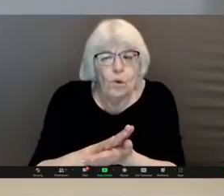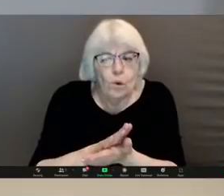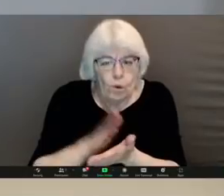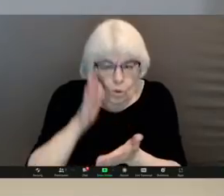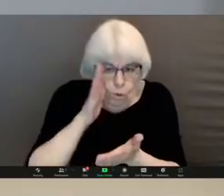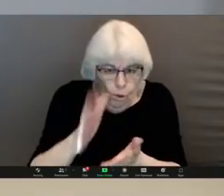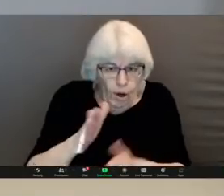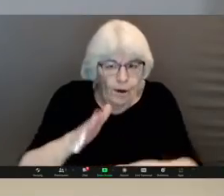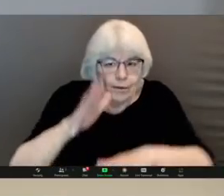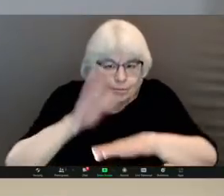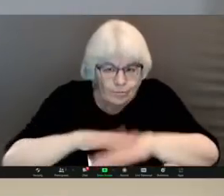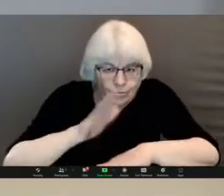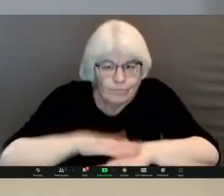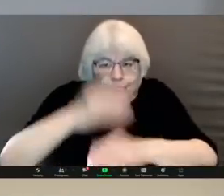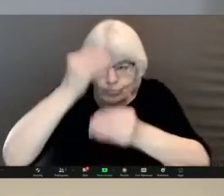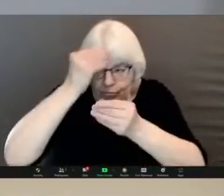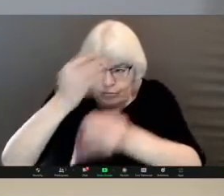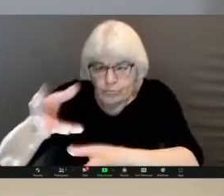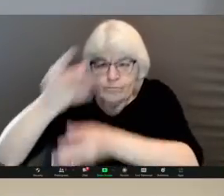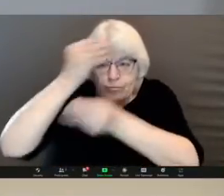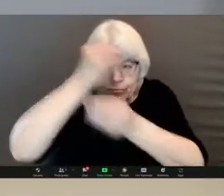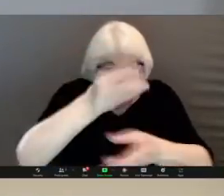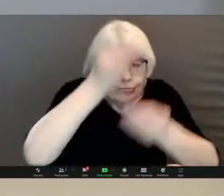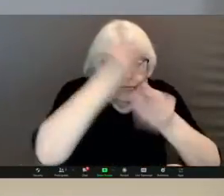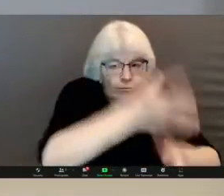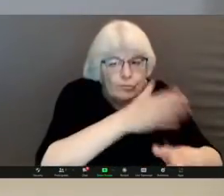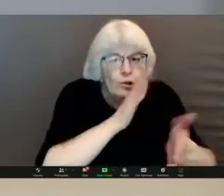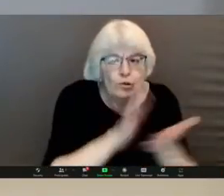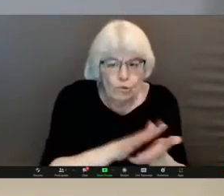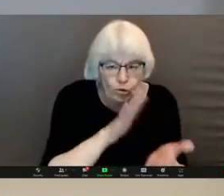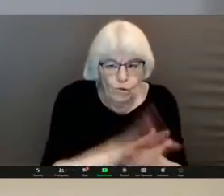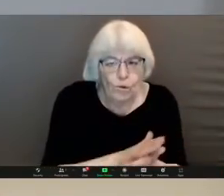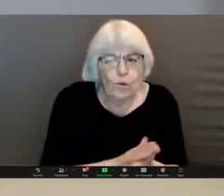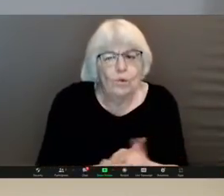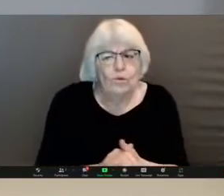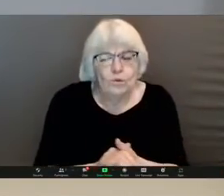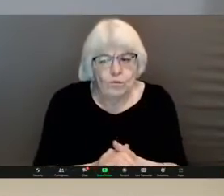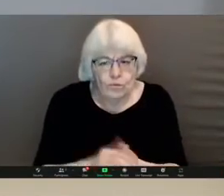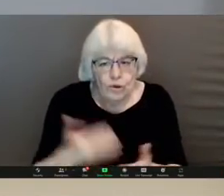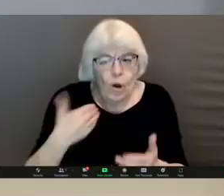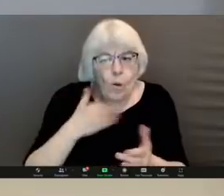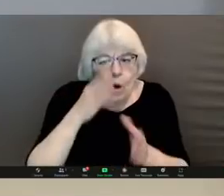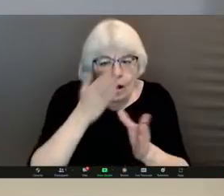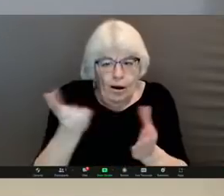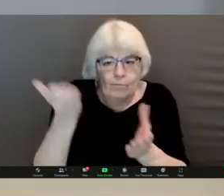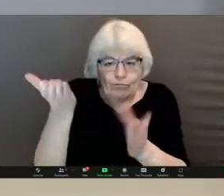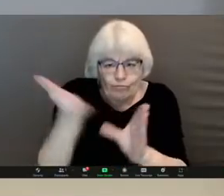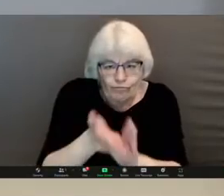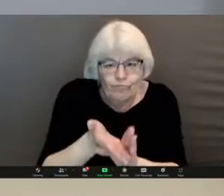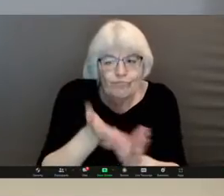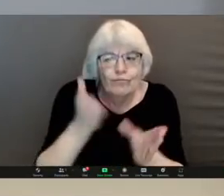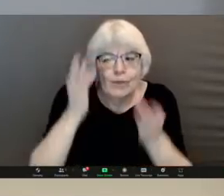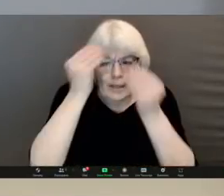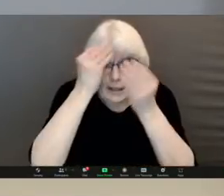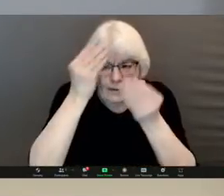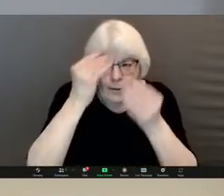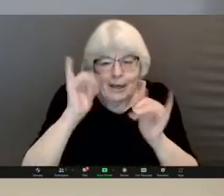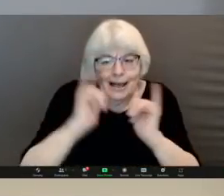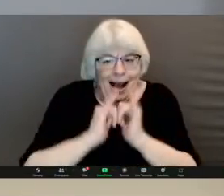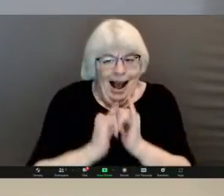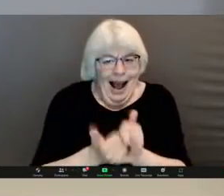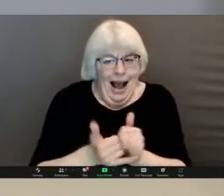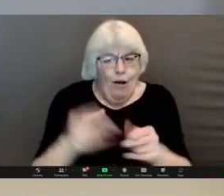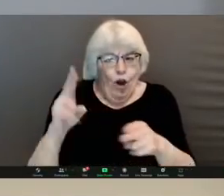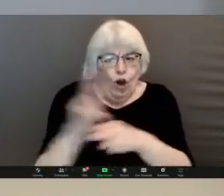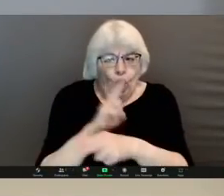have arrived. And we have the education material and some handouts to go with them as well. Any specific